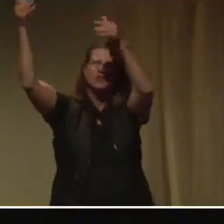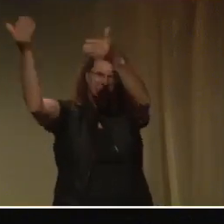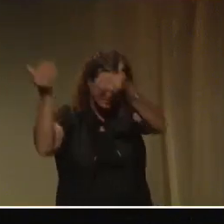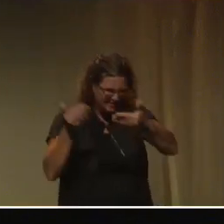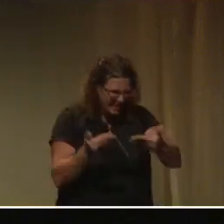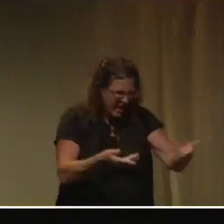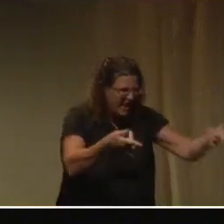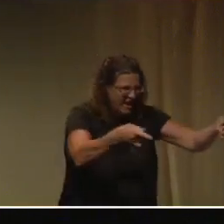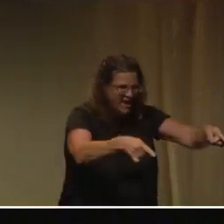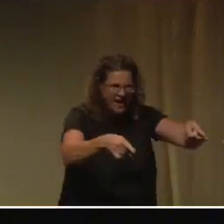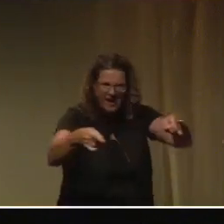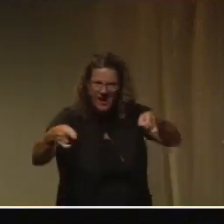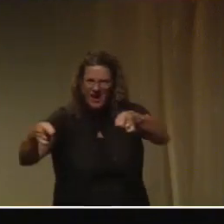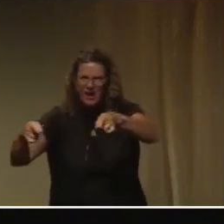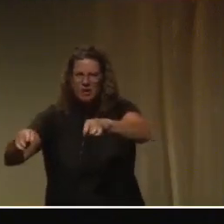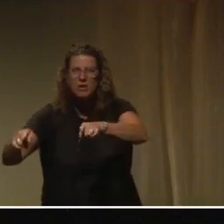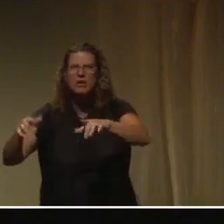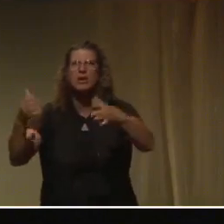Spirit, go.